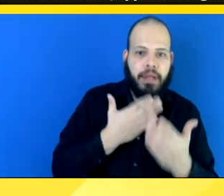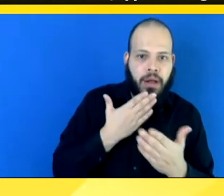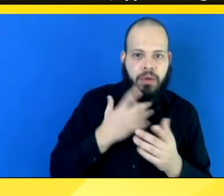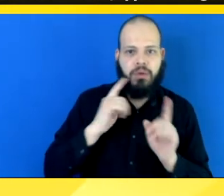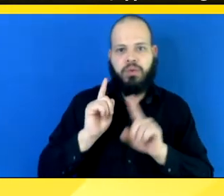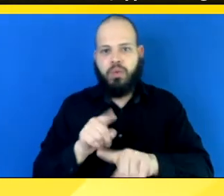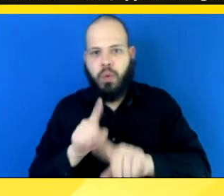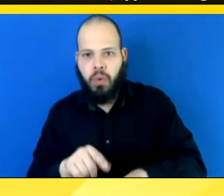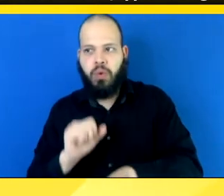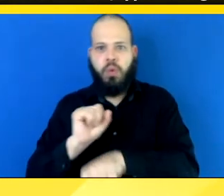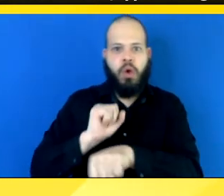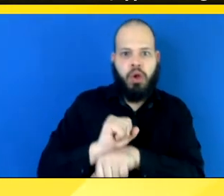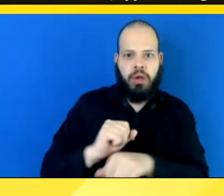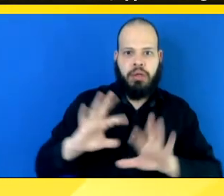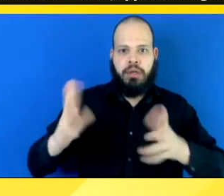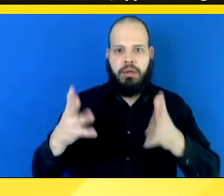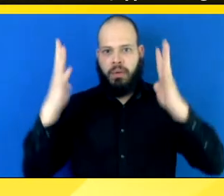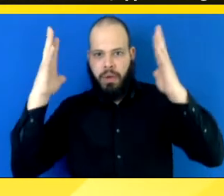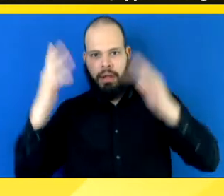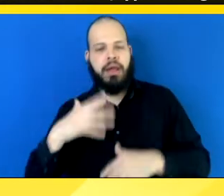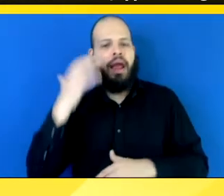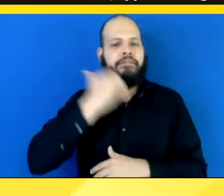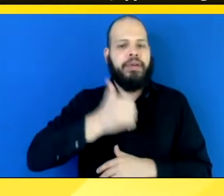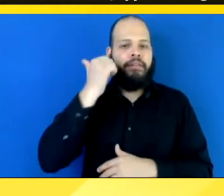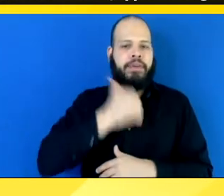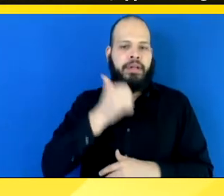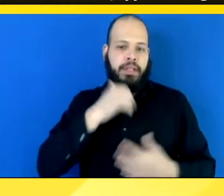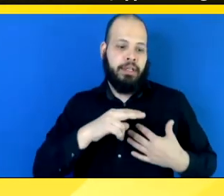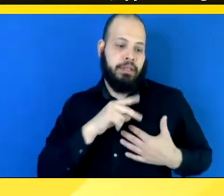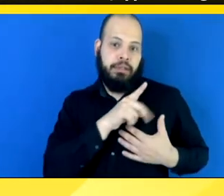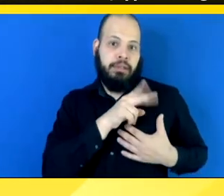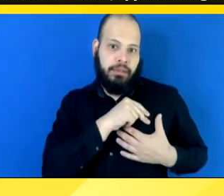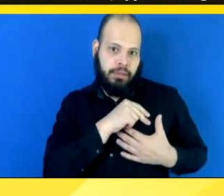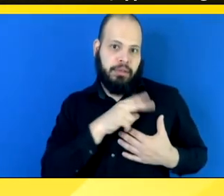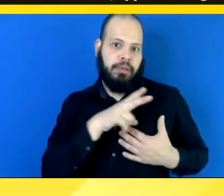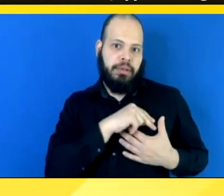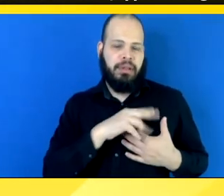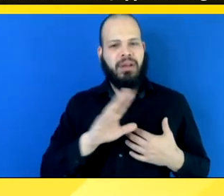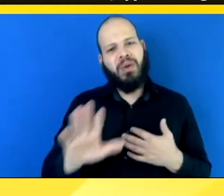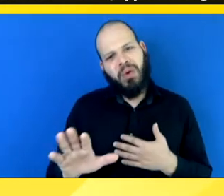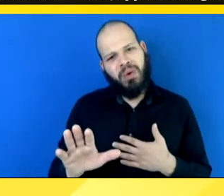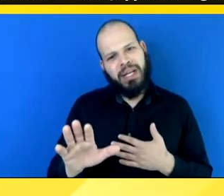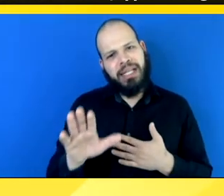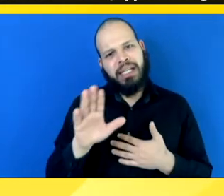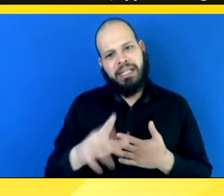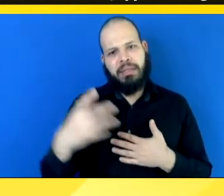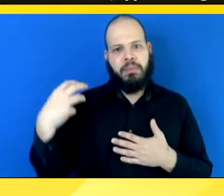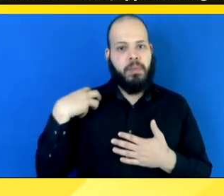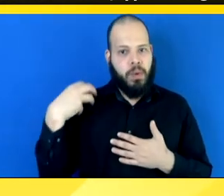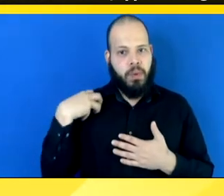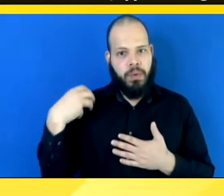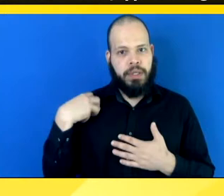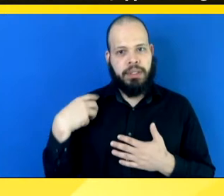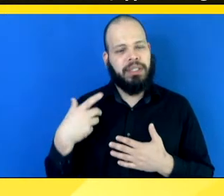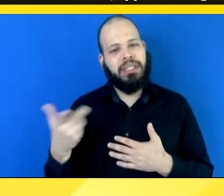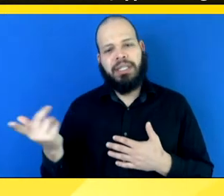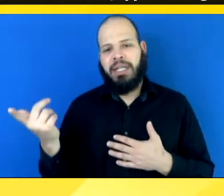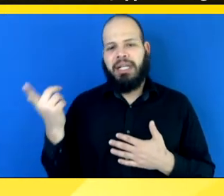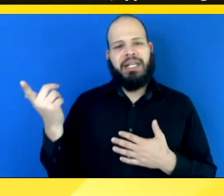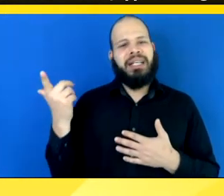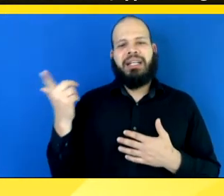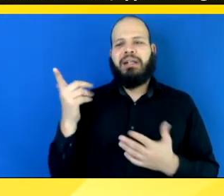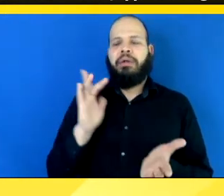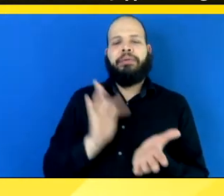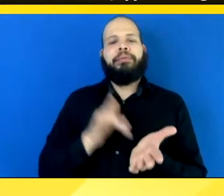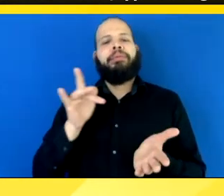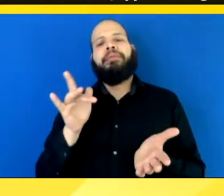workers were learning firsthand that their employers value profits more than they value safeguarding workers' lives. And our laws are far too weak when it